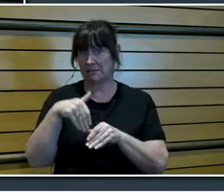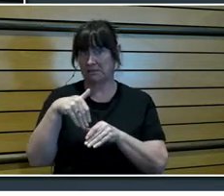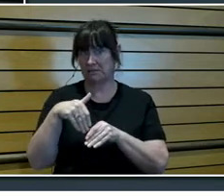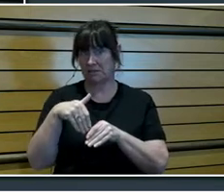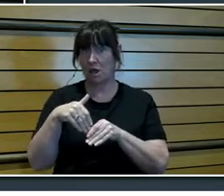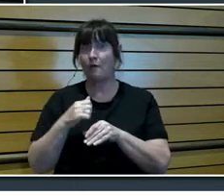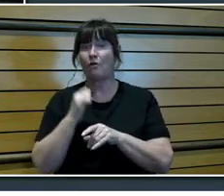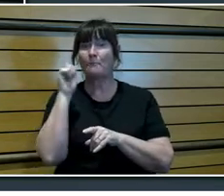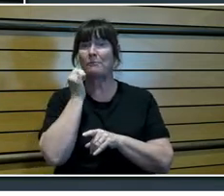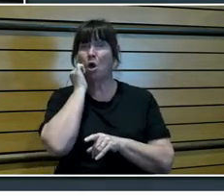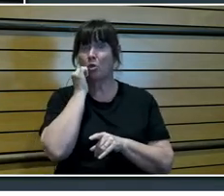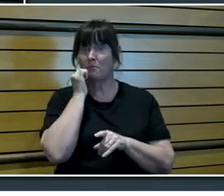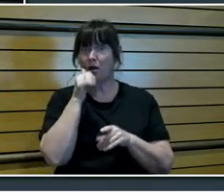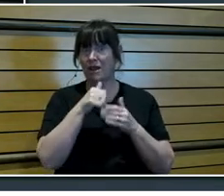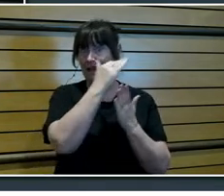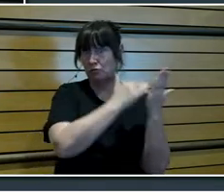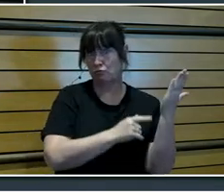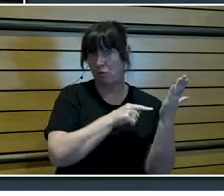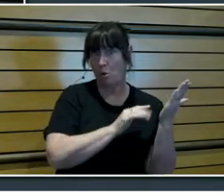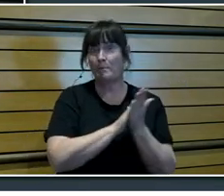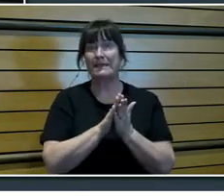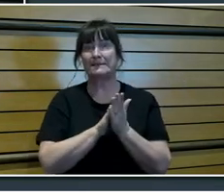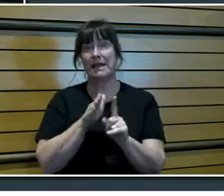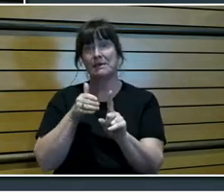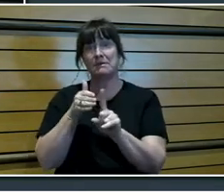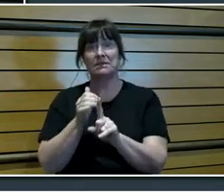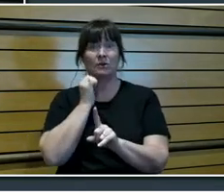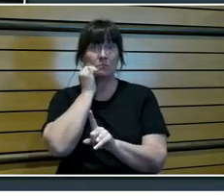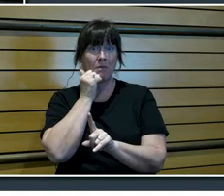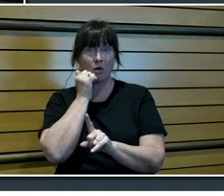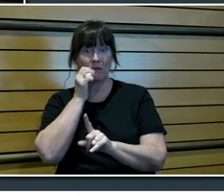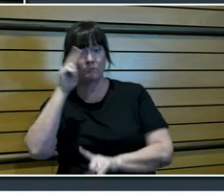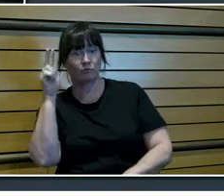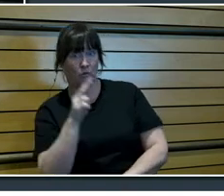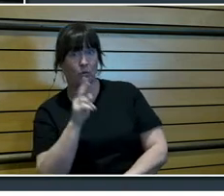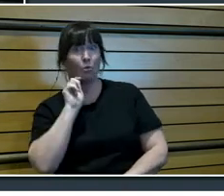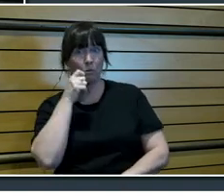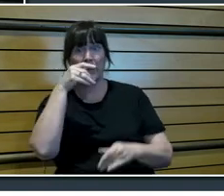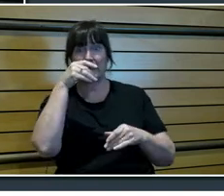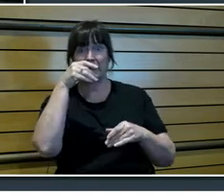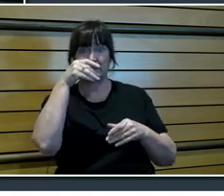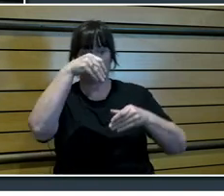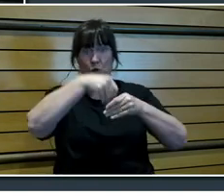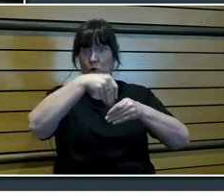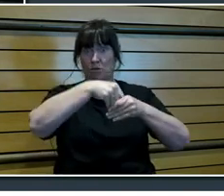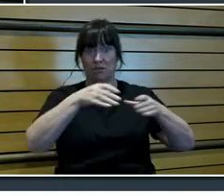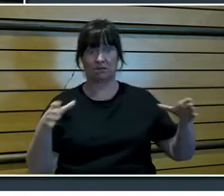on the Māori electoral roll ensures that specific Māori perspectives are present within the votes of